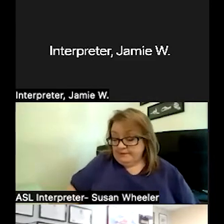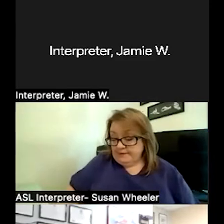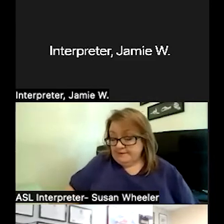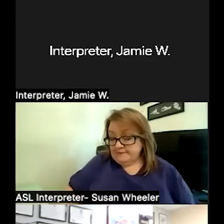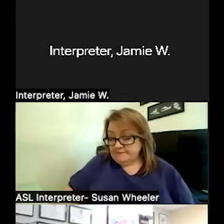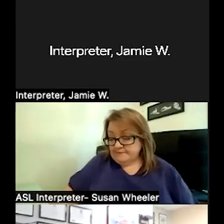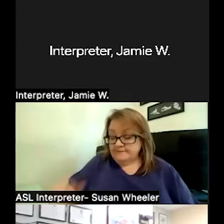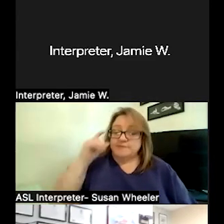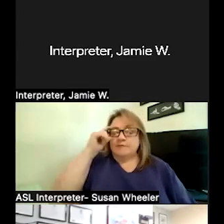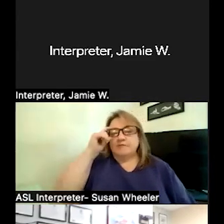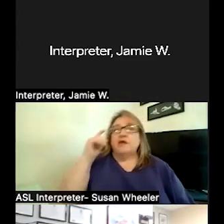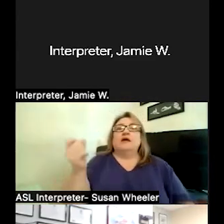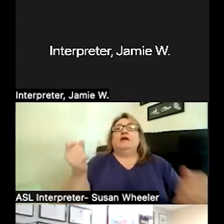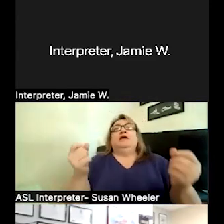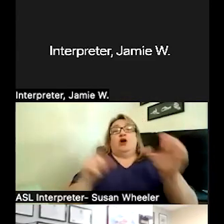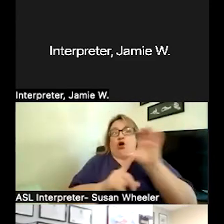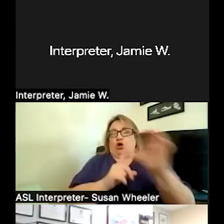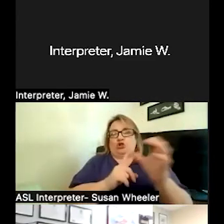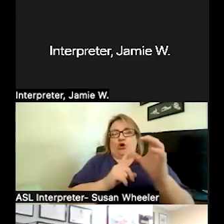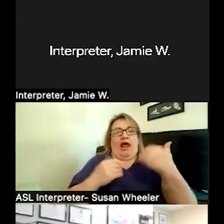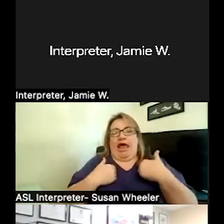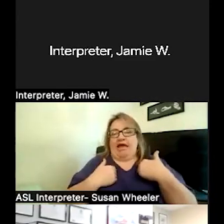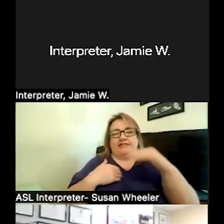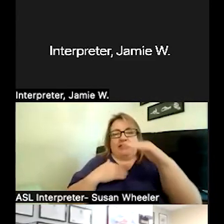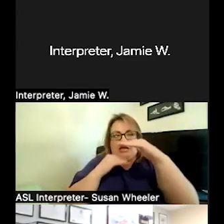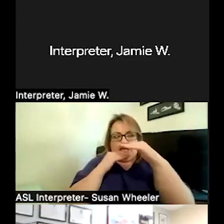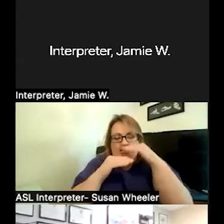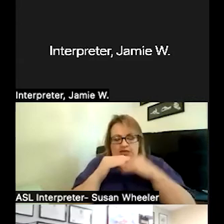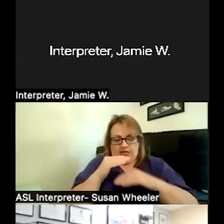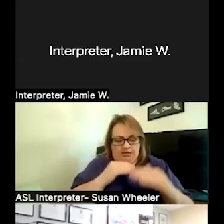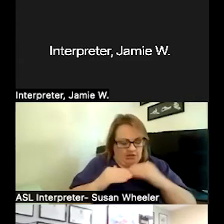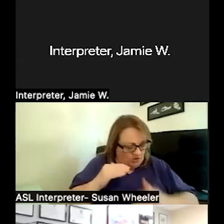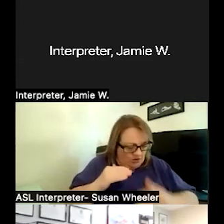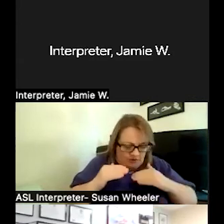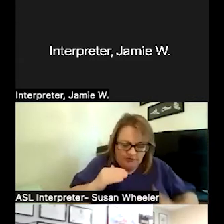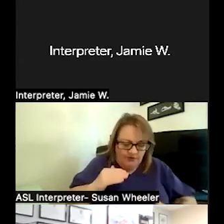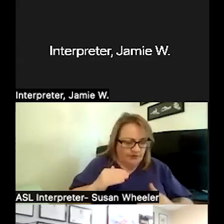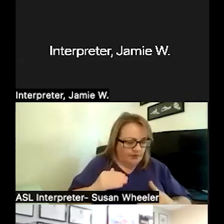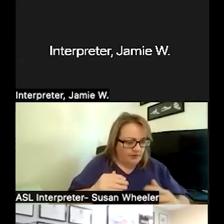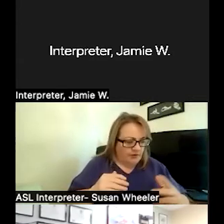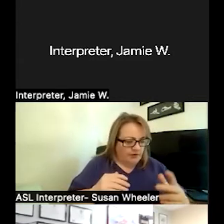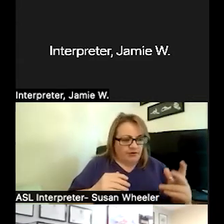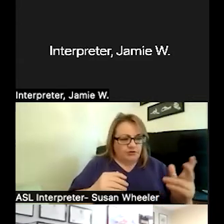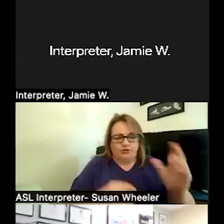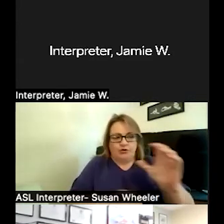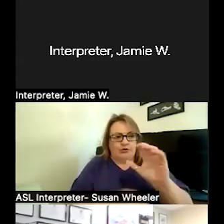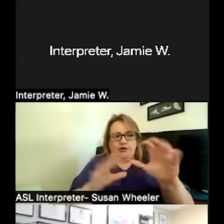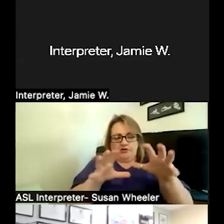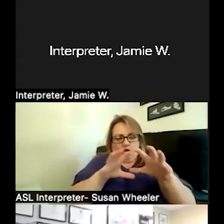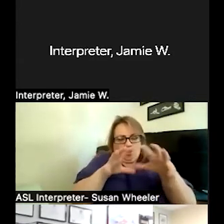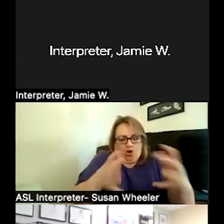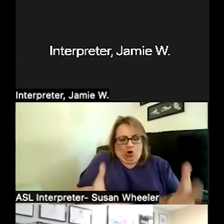There's all sorts of layers of culture, everything from separating the globe into East and West, or Oriental